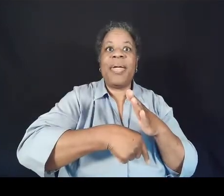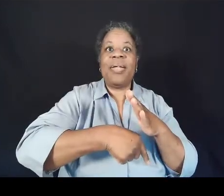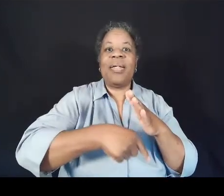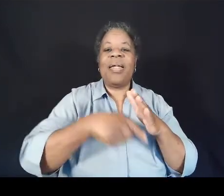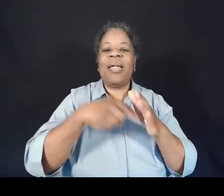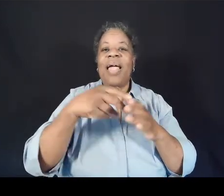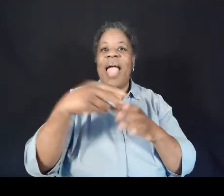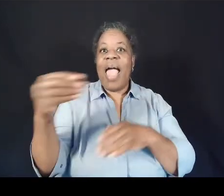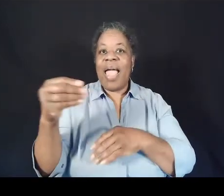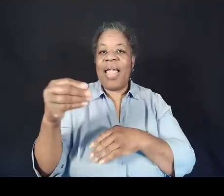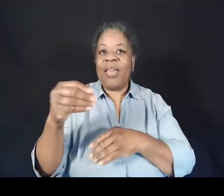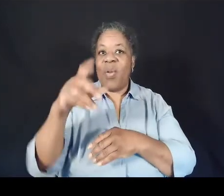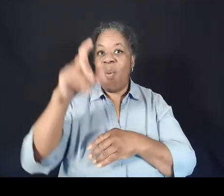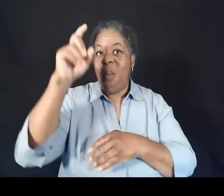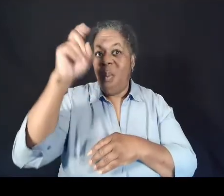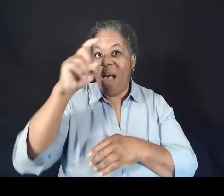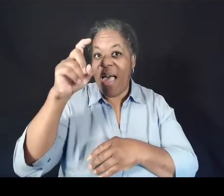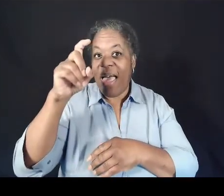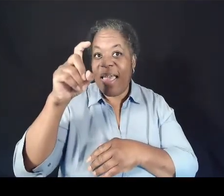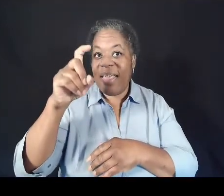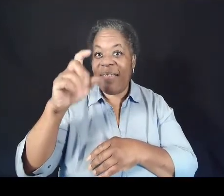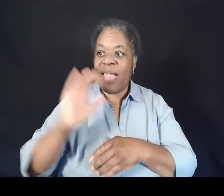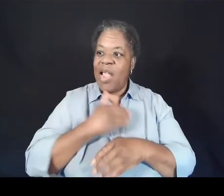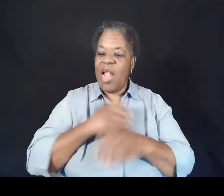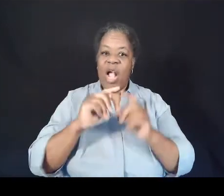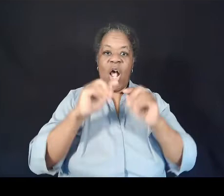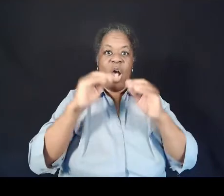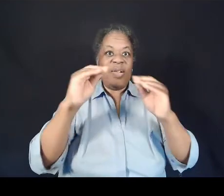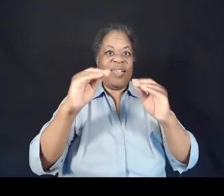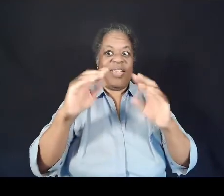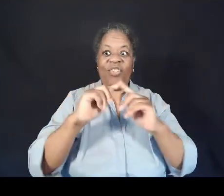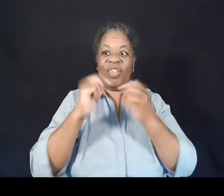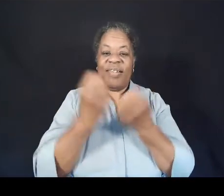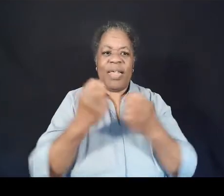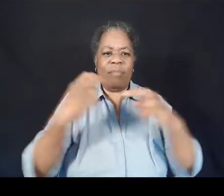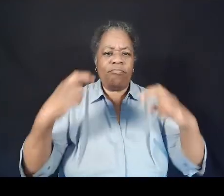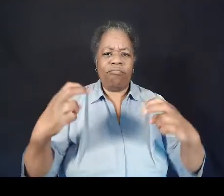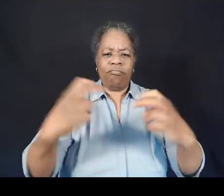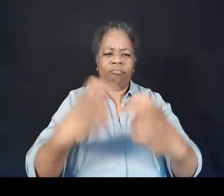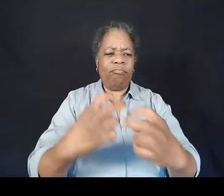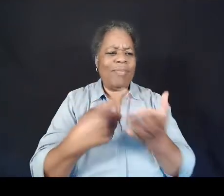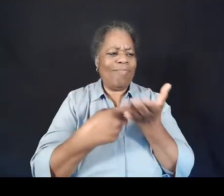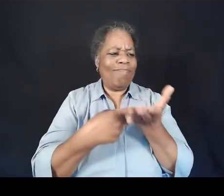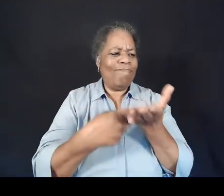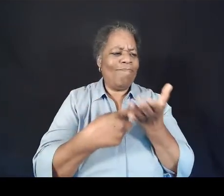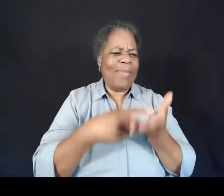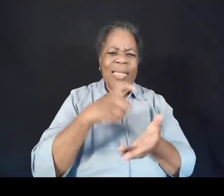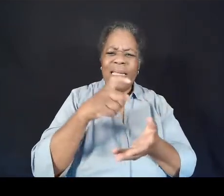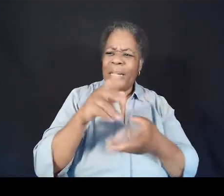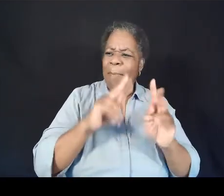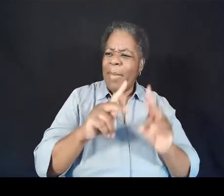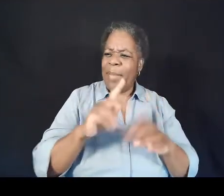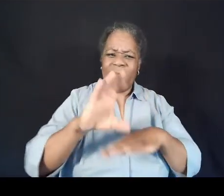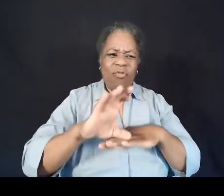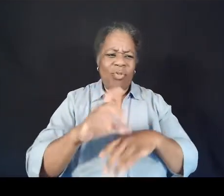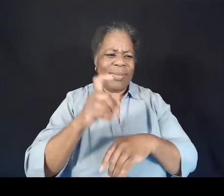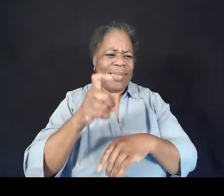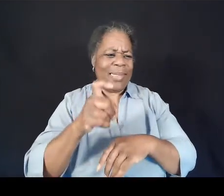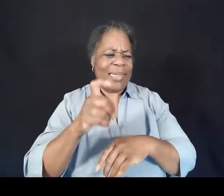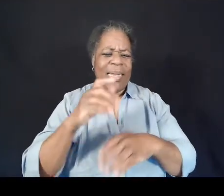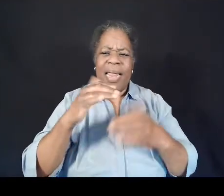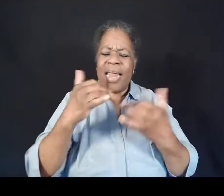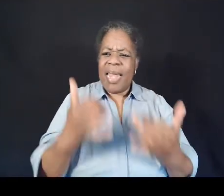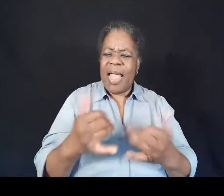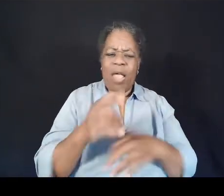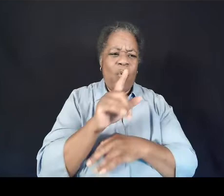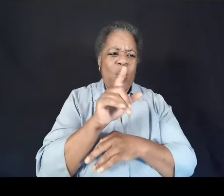asked ourselves, what do people need right now in the summer of 2022? What does the Bible have to offer